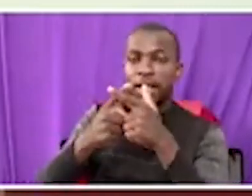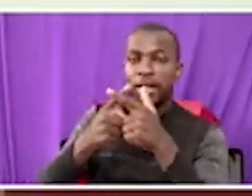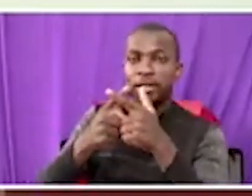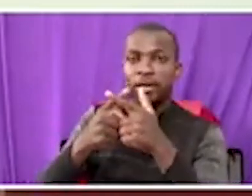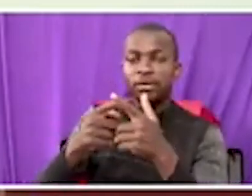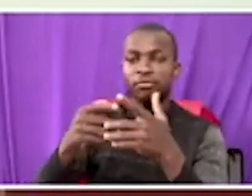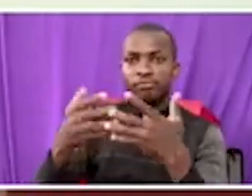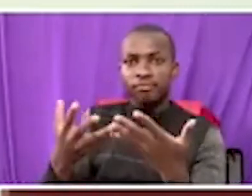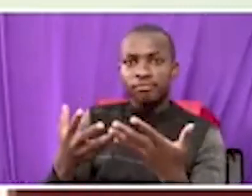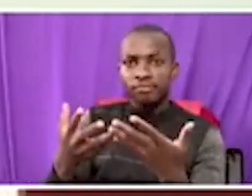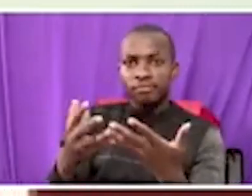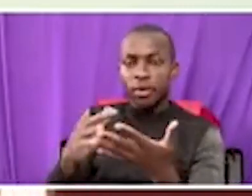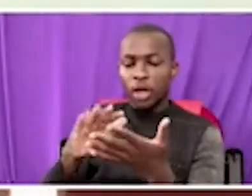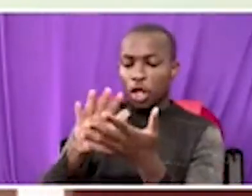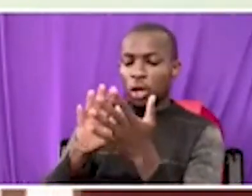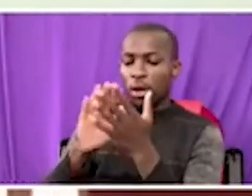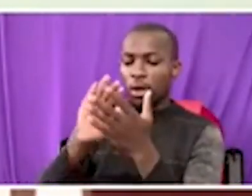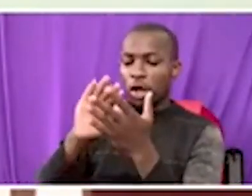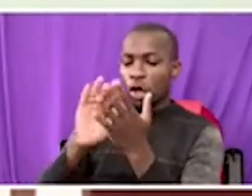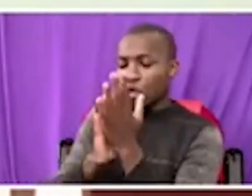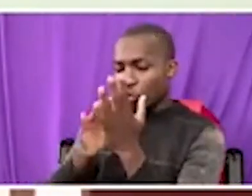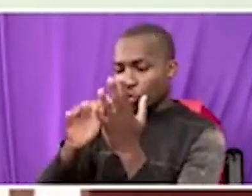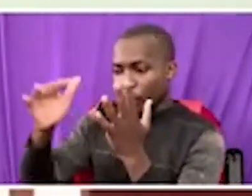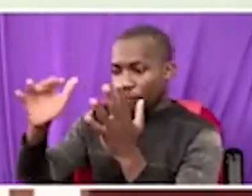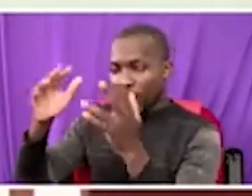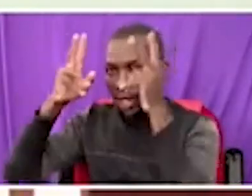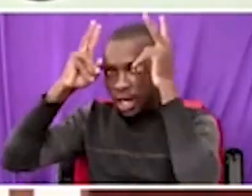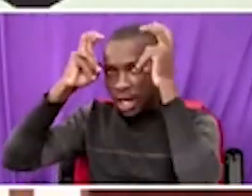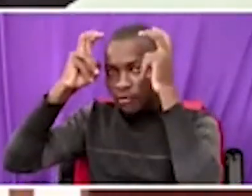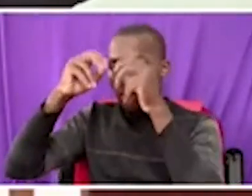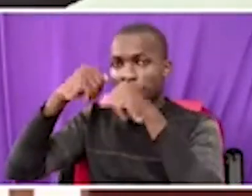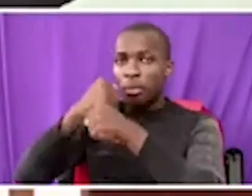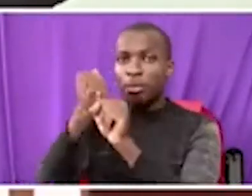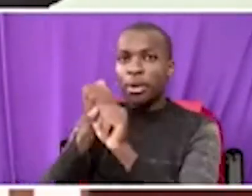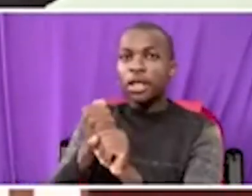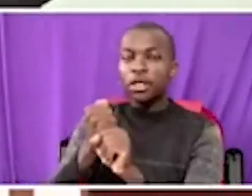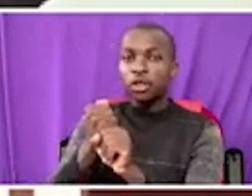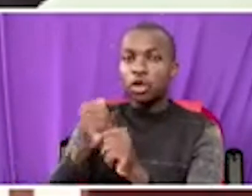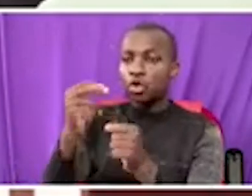basically glorified it and made it look like good.